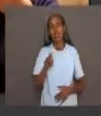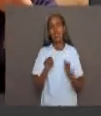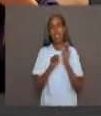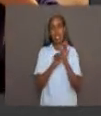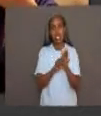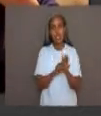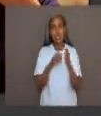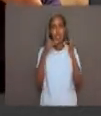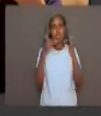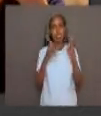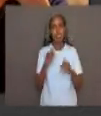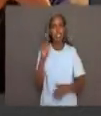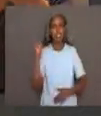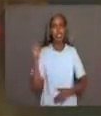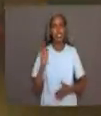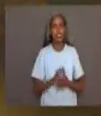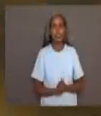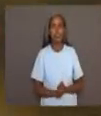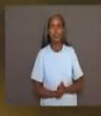sample size is reached.